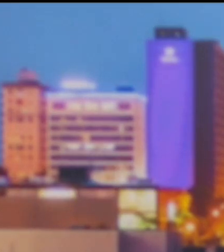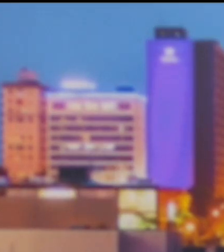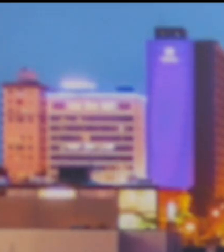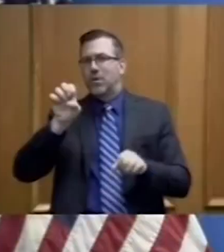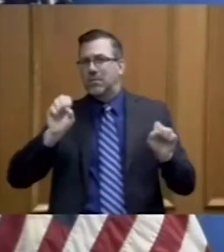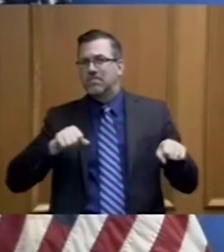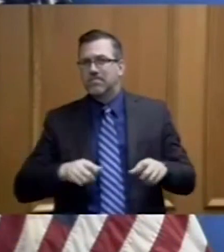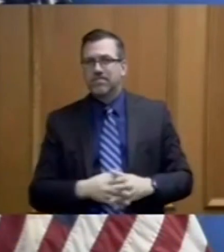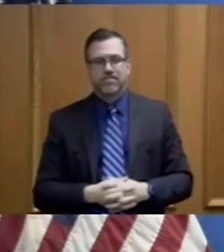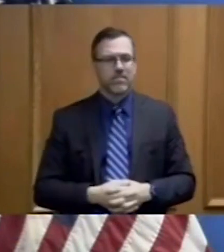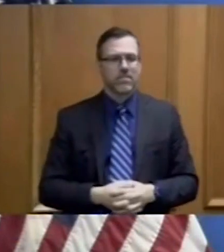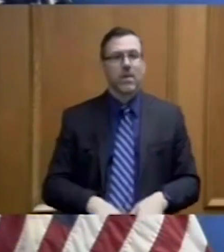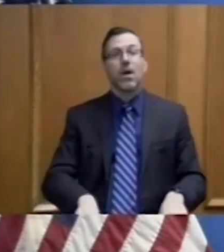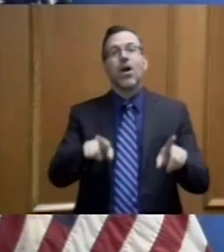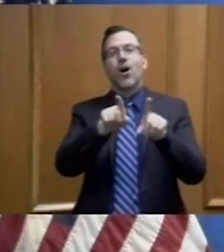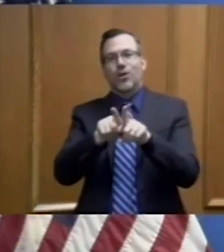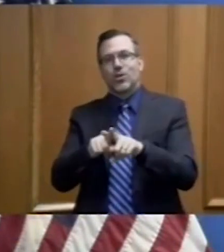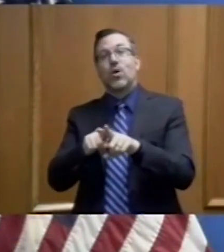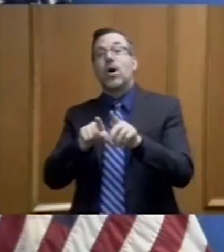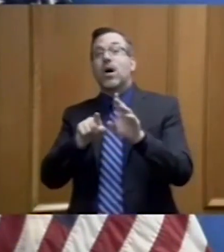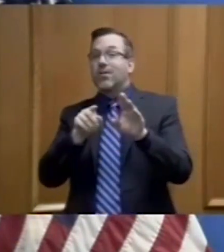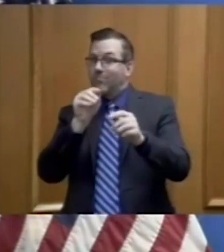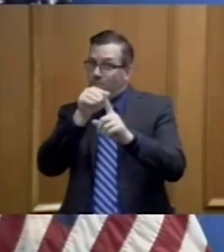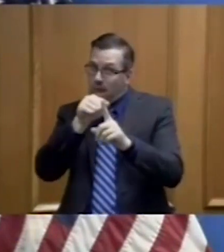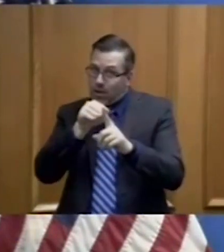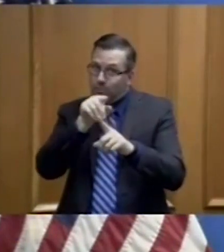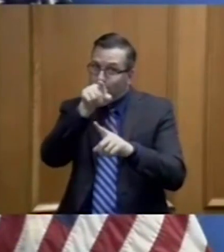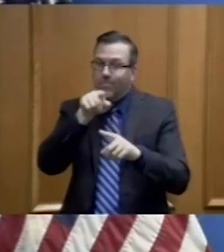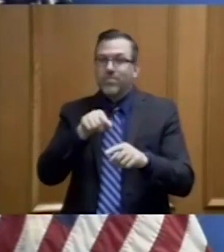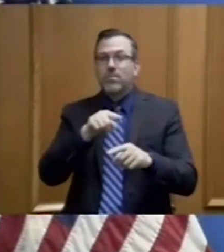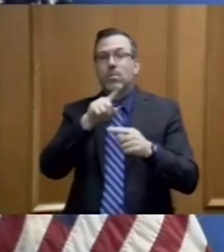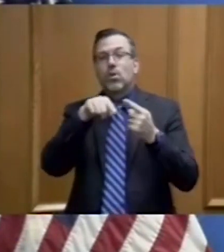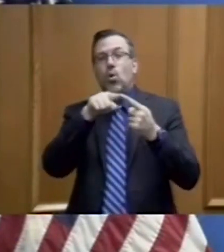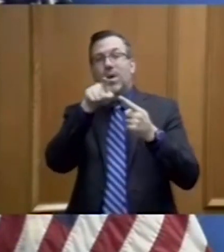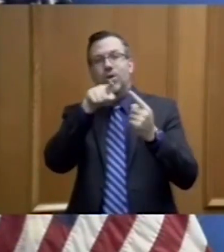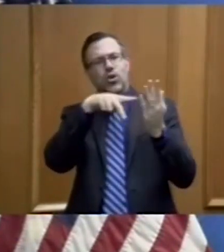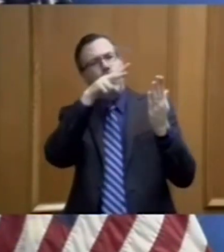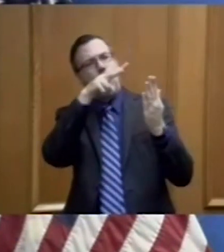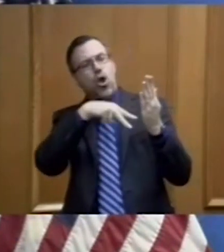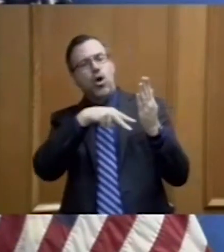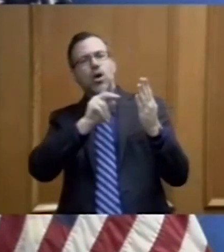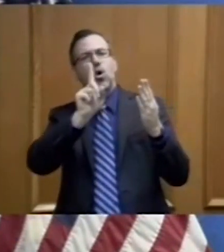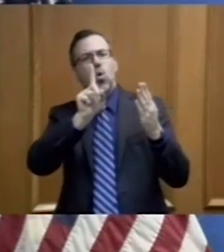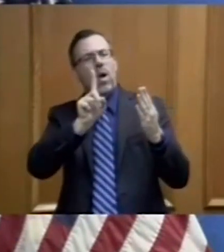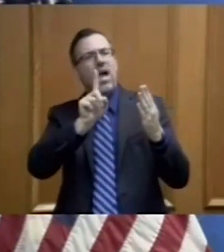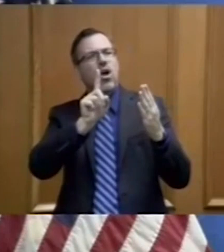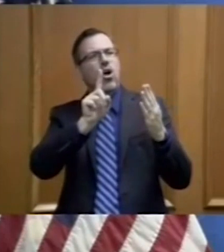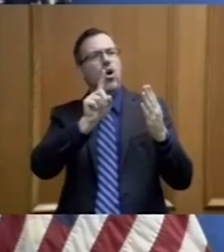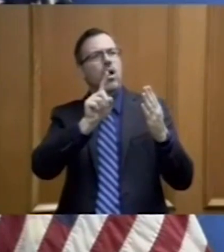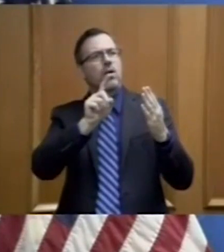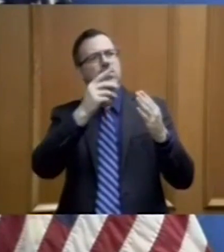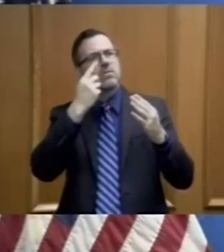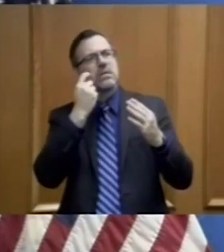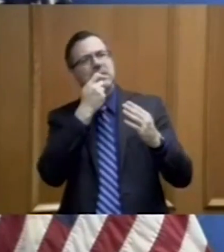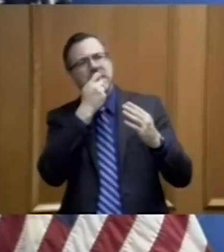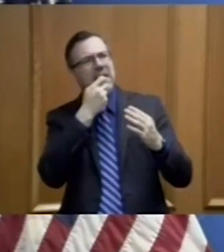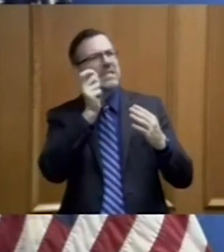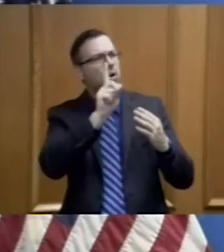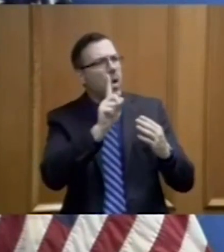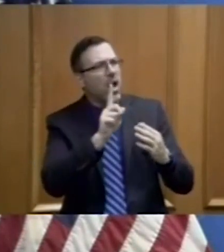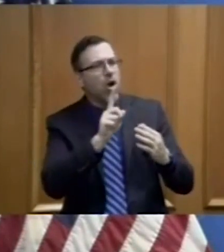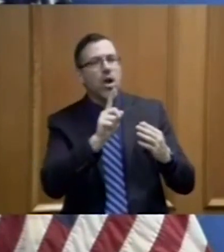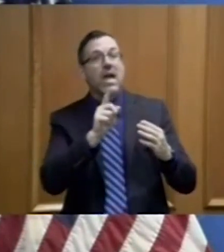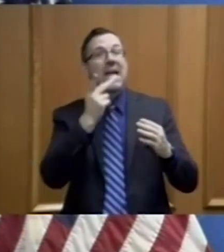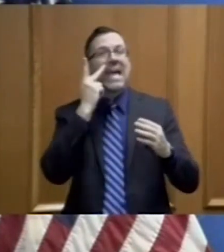weekend. When you look at that list, and your county or your city is not on there, please know that we are trying